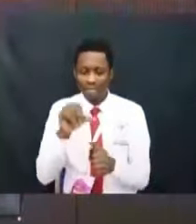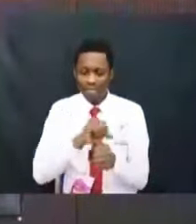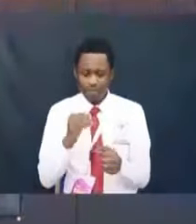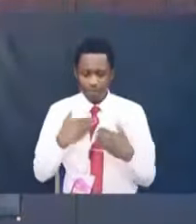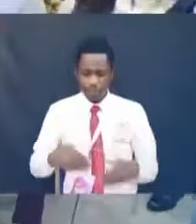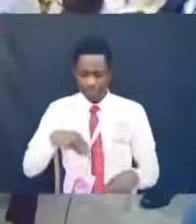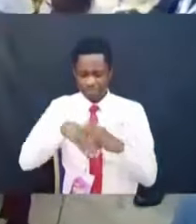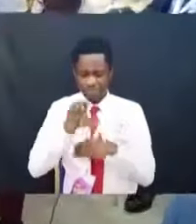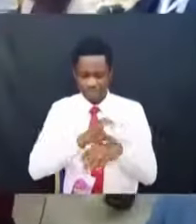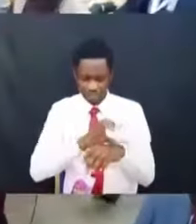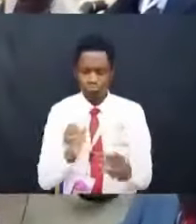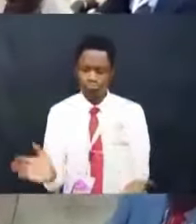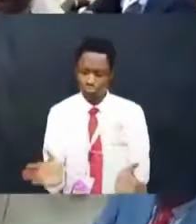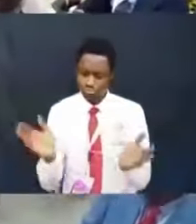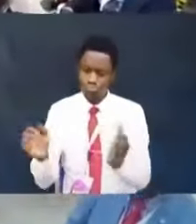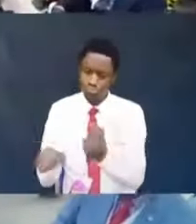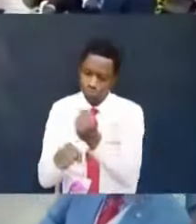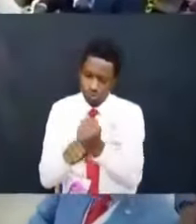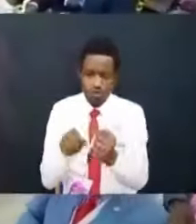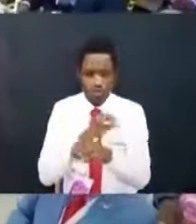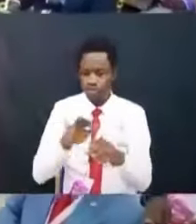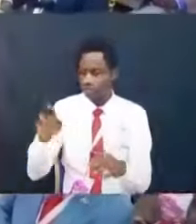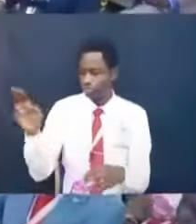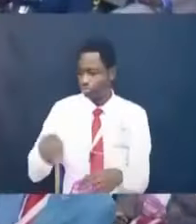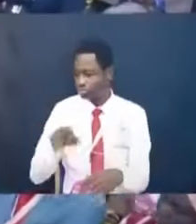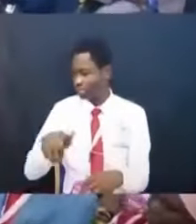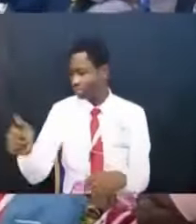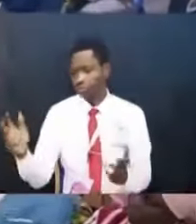Pentecost. Don't despise anyone.